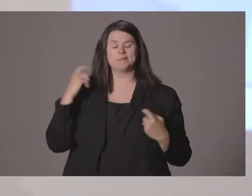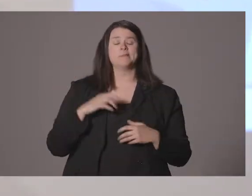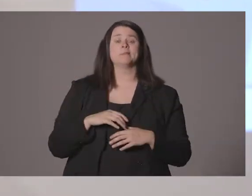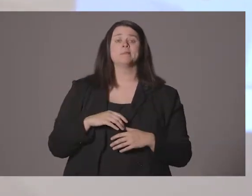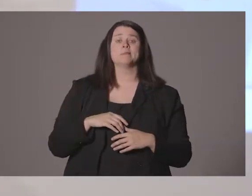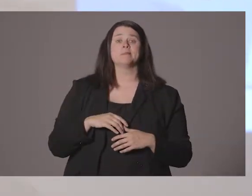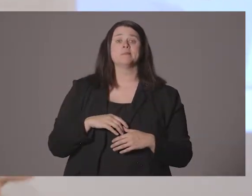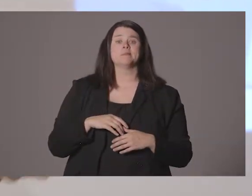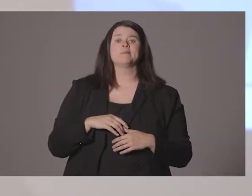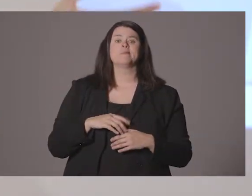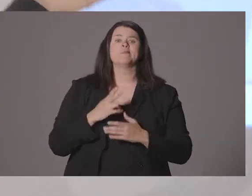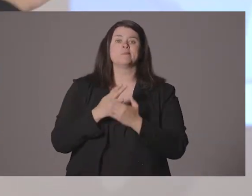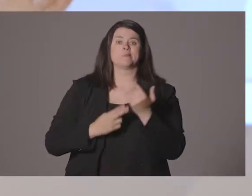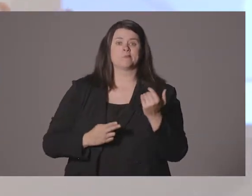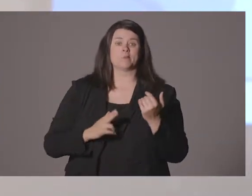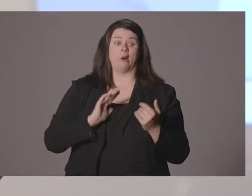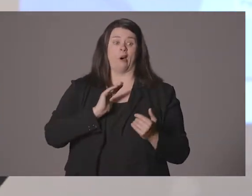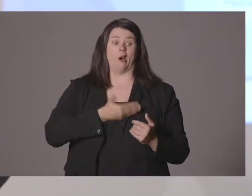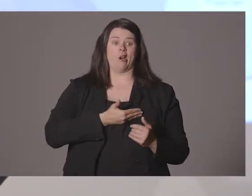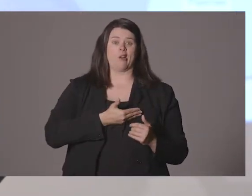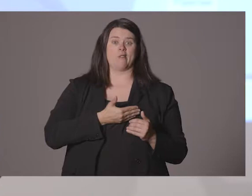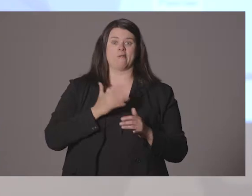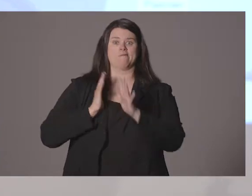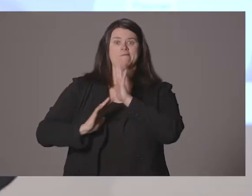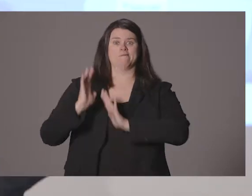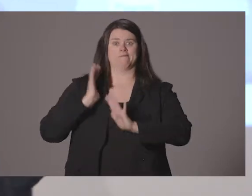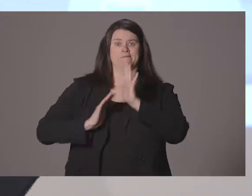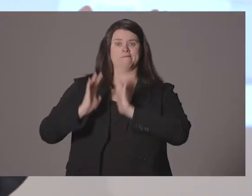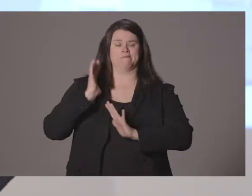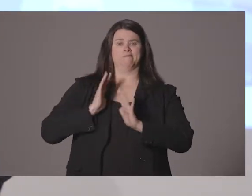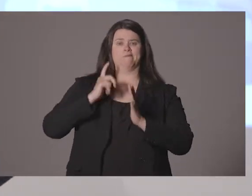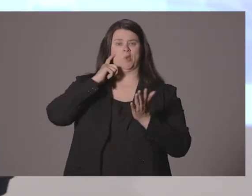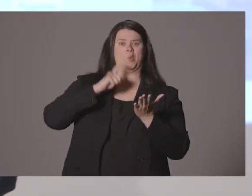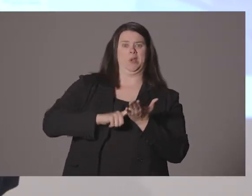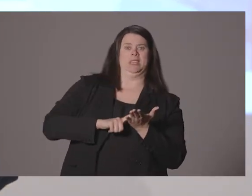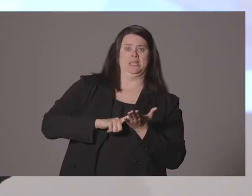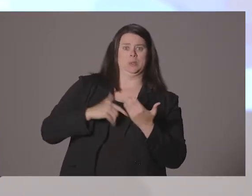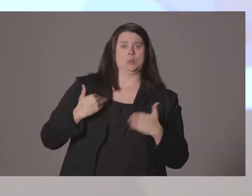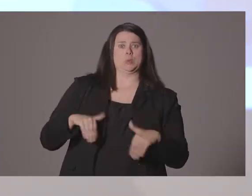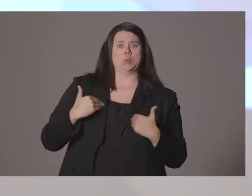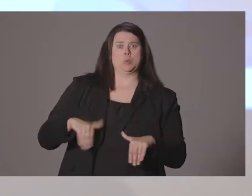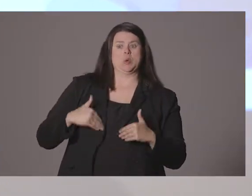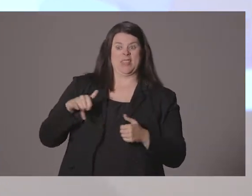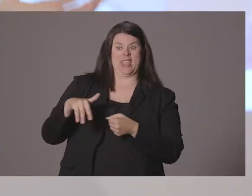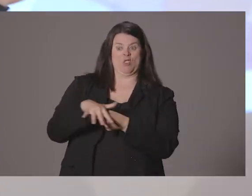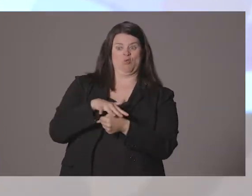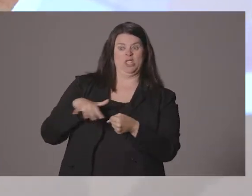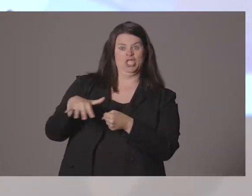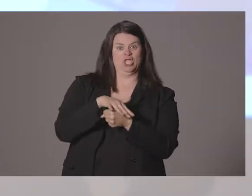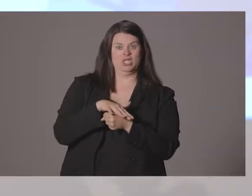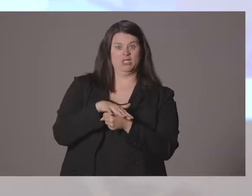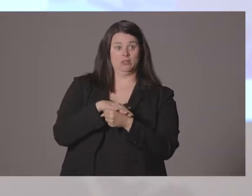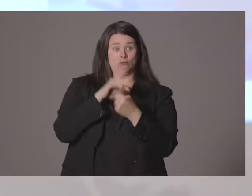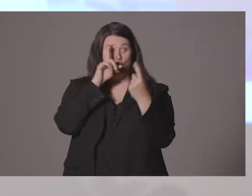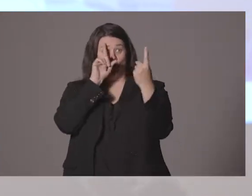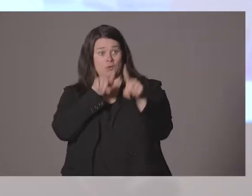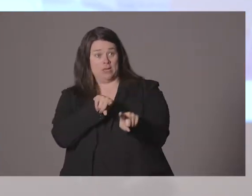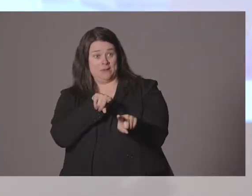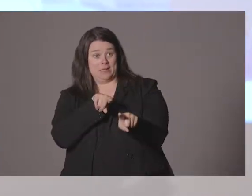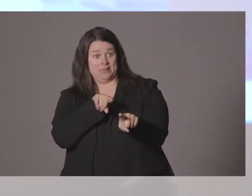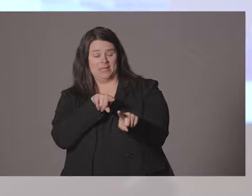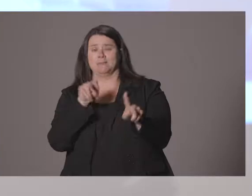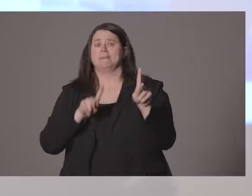to, in this region, there were broken treaties. There were forced